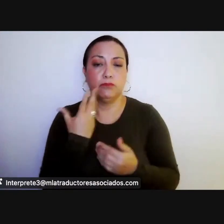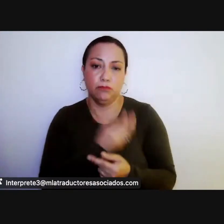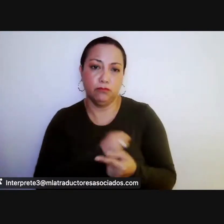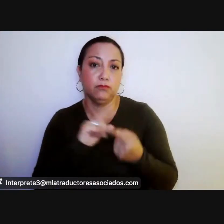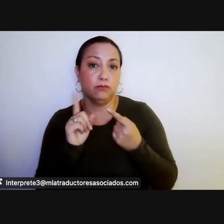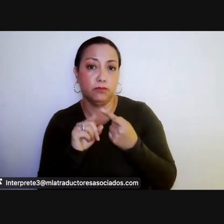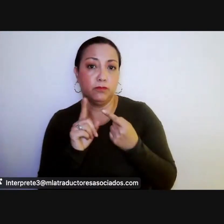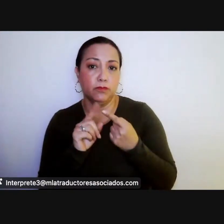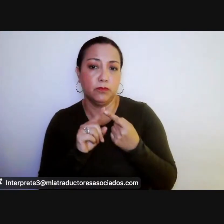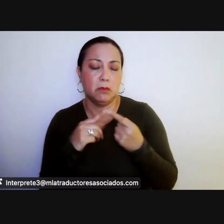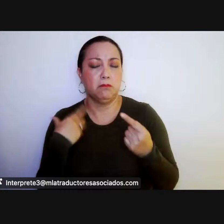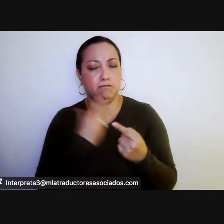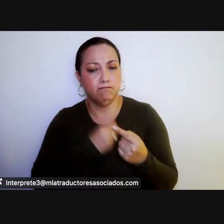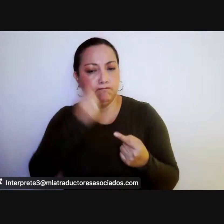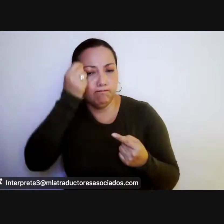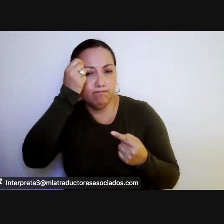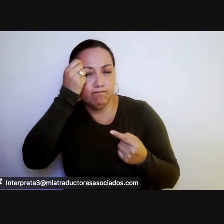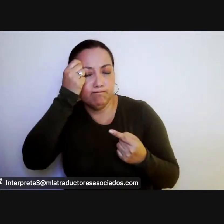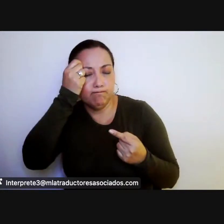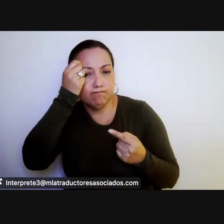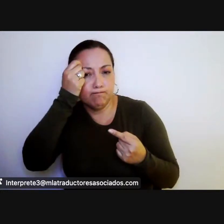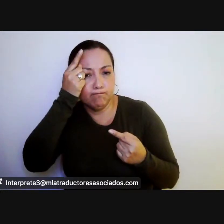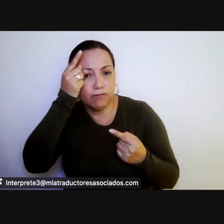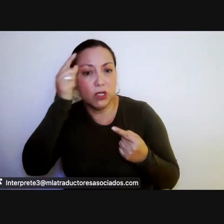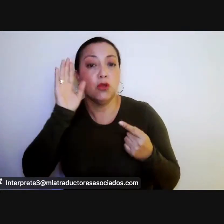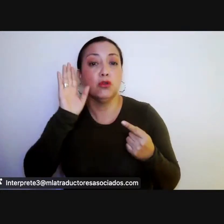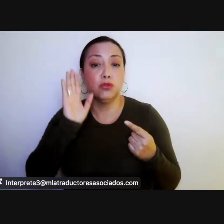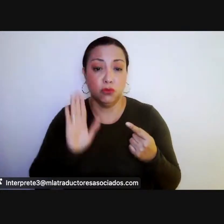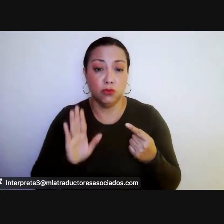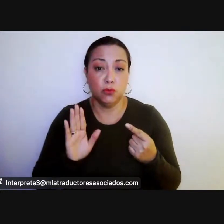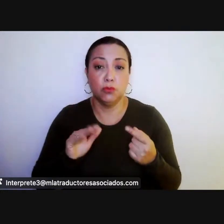us to understand